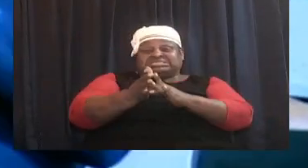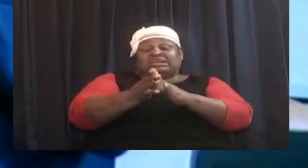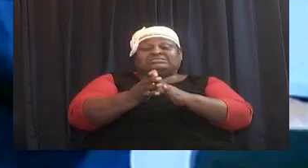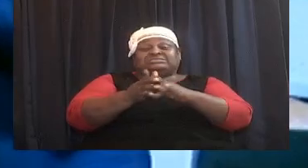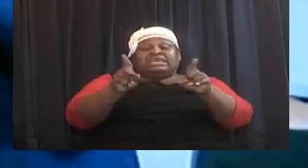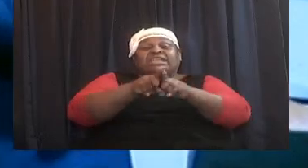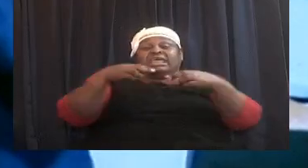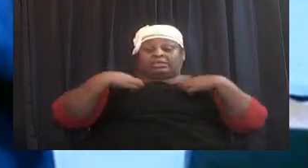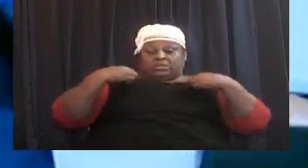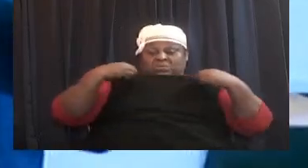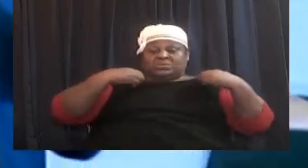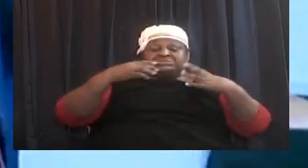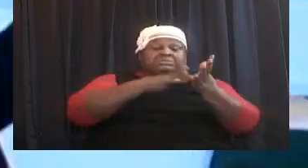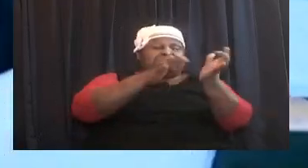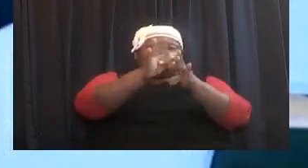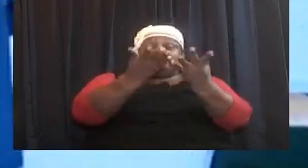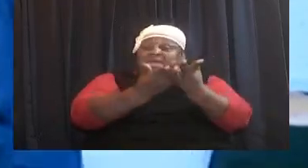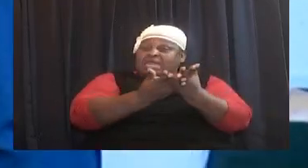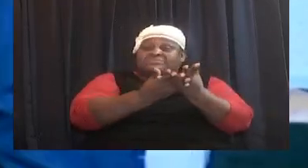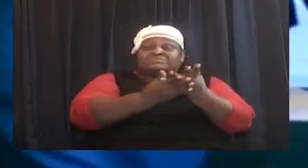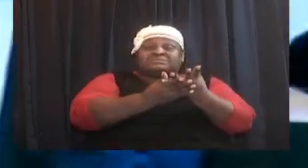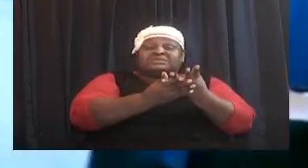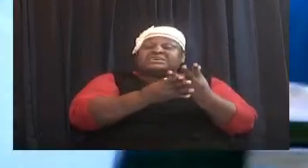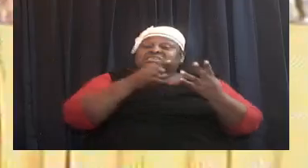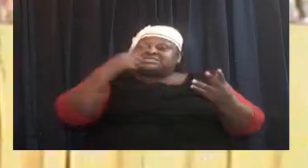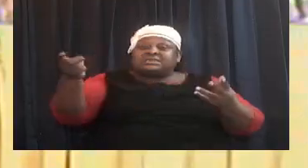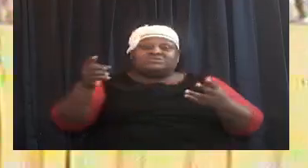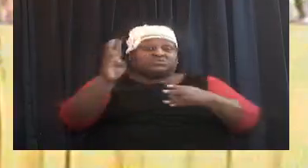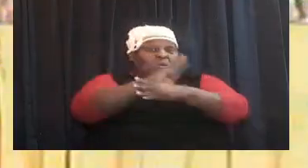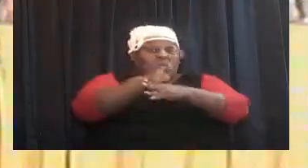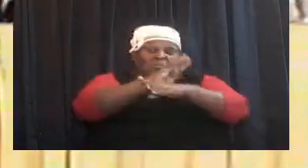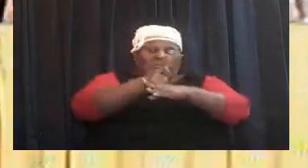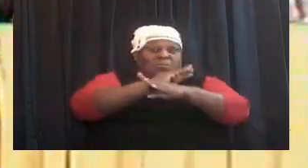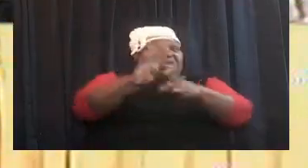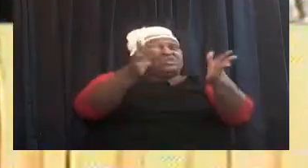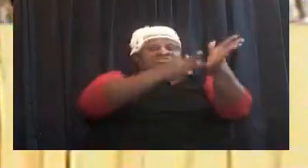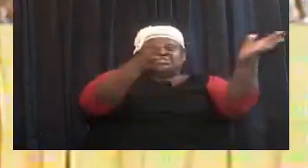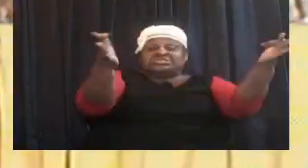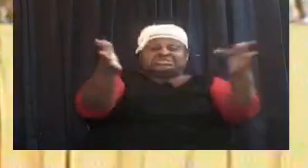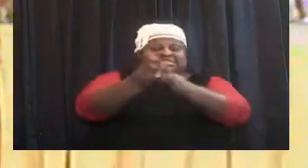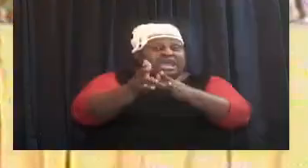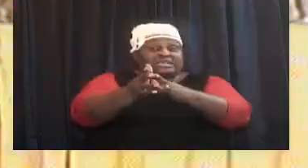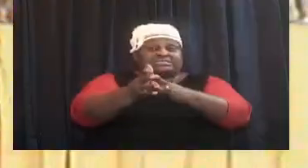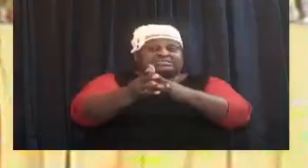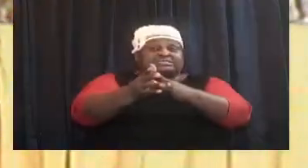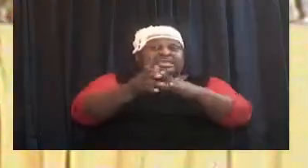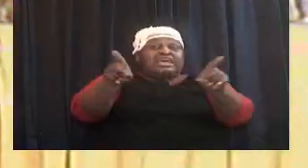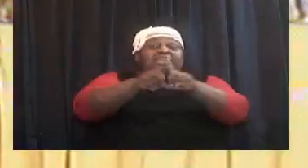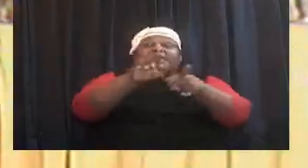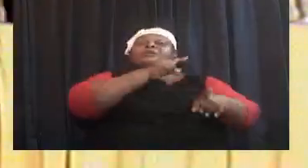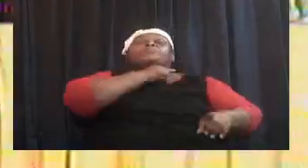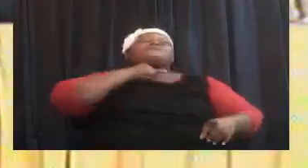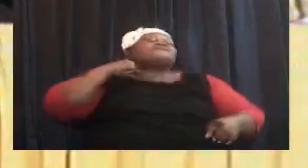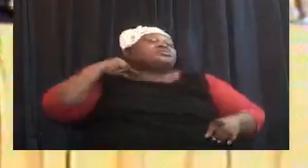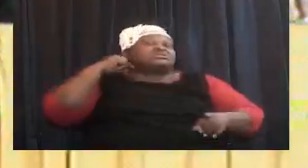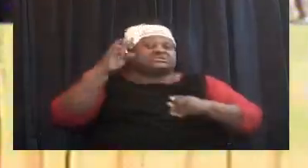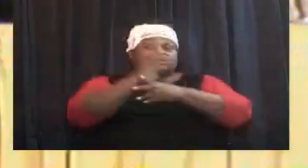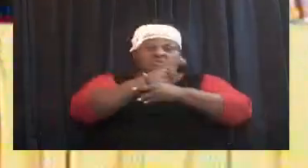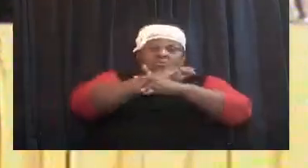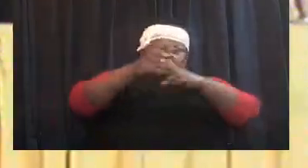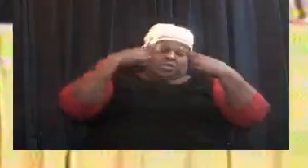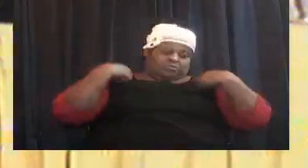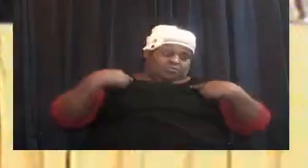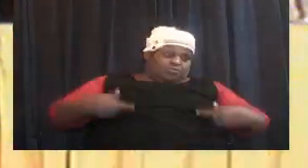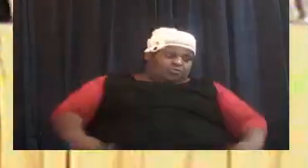Christ. Hallelujah. Like a priest, put on his robe. You have to put